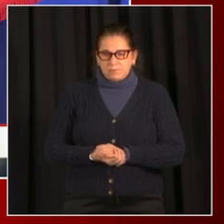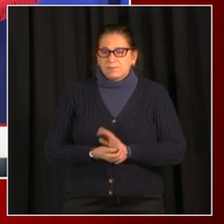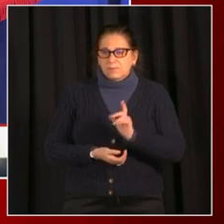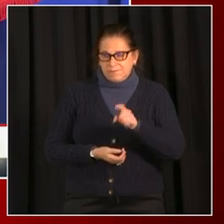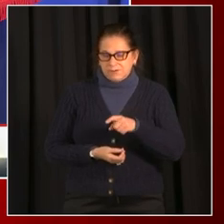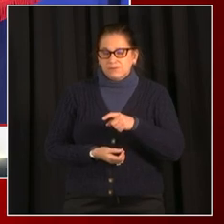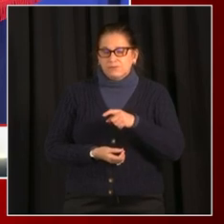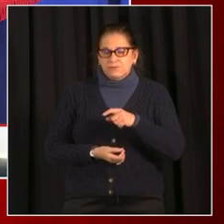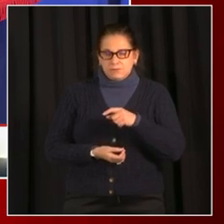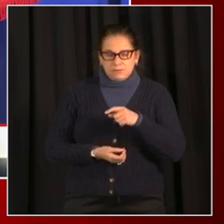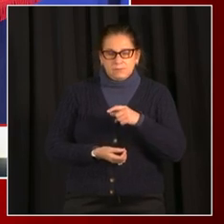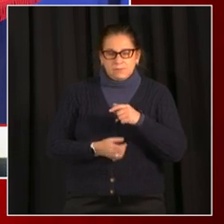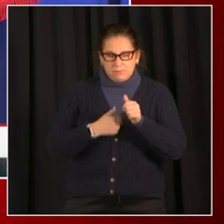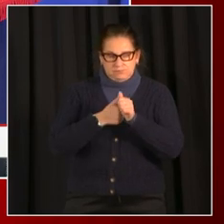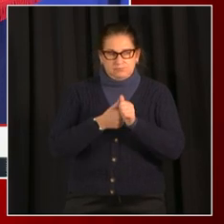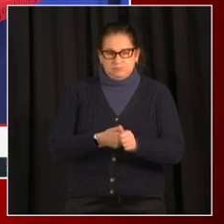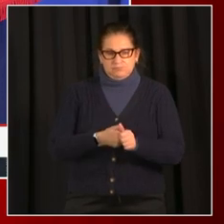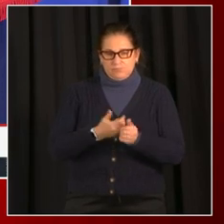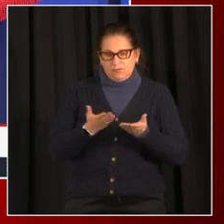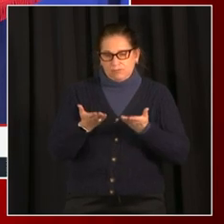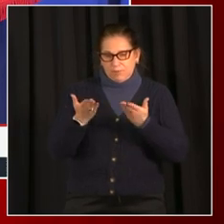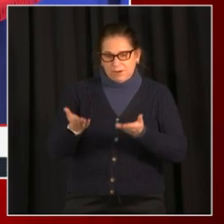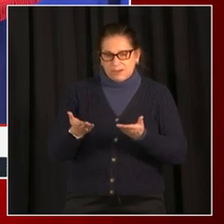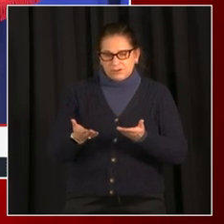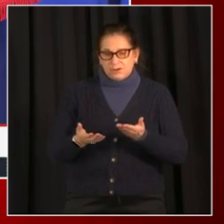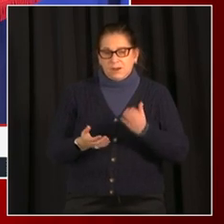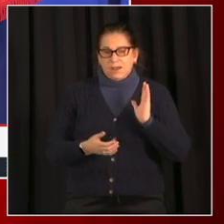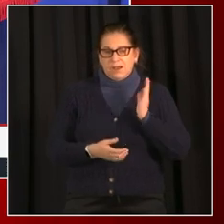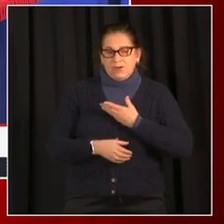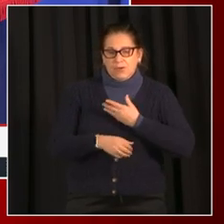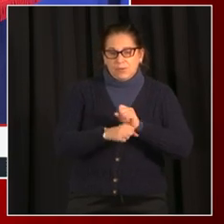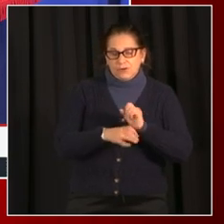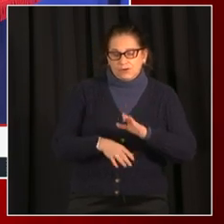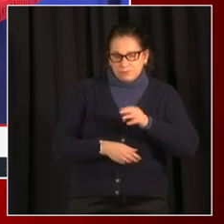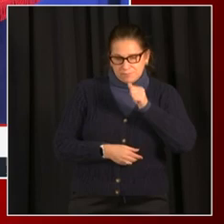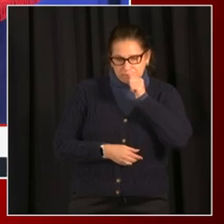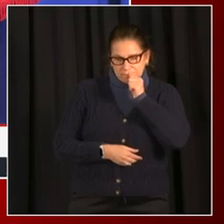that our hospital workers won't be